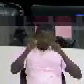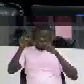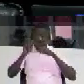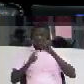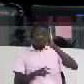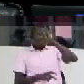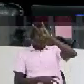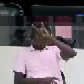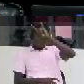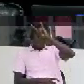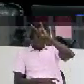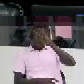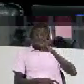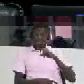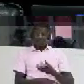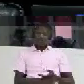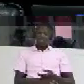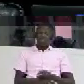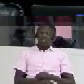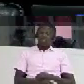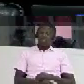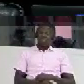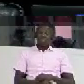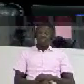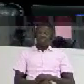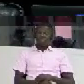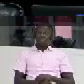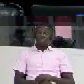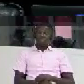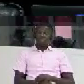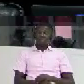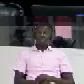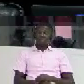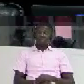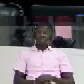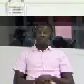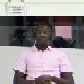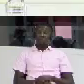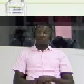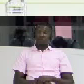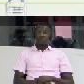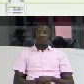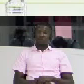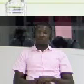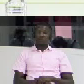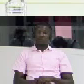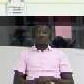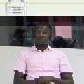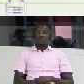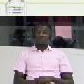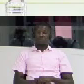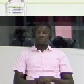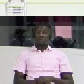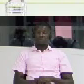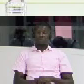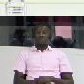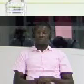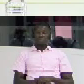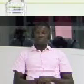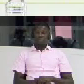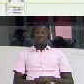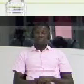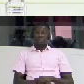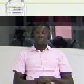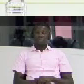looking for these witches or wizards. Bon mu ngi mel ni ñoom jumtuwaay yi nga xam ne moom lañ amee woon noonu di ko